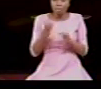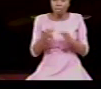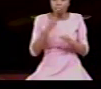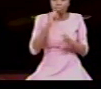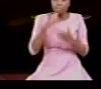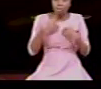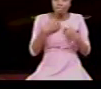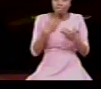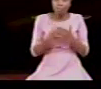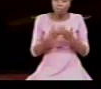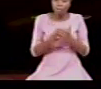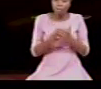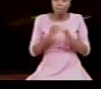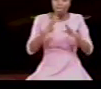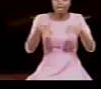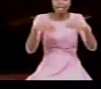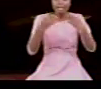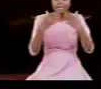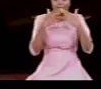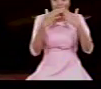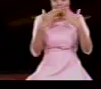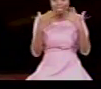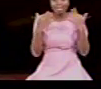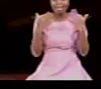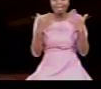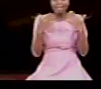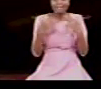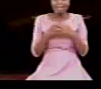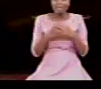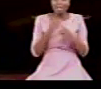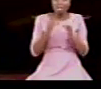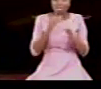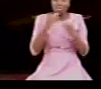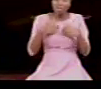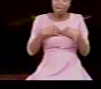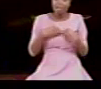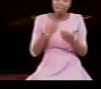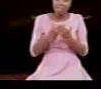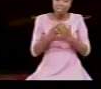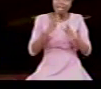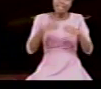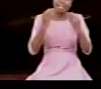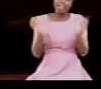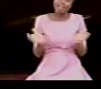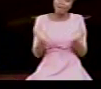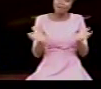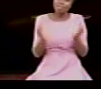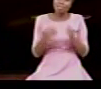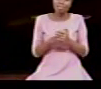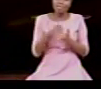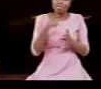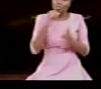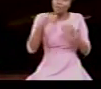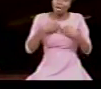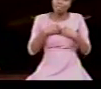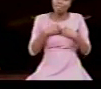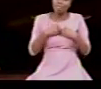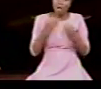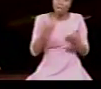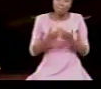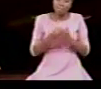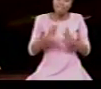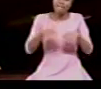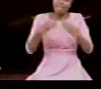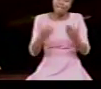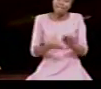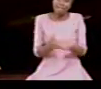money, give a smile. Don't have money, give a word of encouragement. Don't have money, give a helping hand.